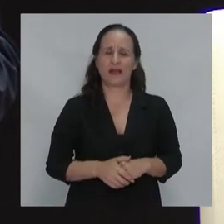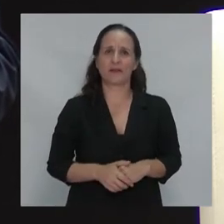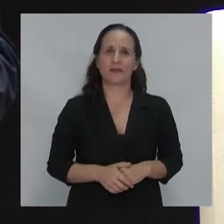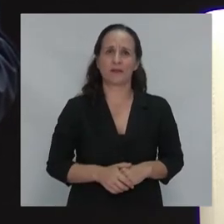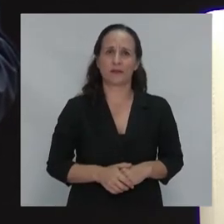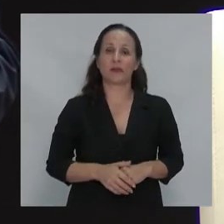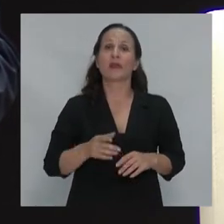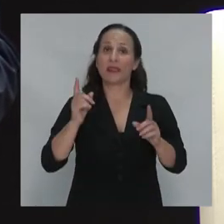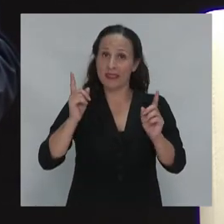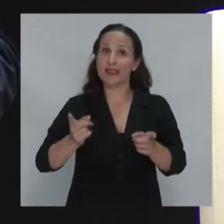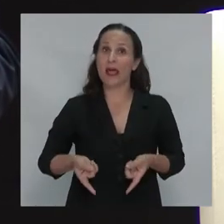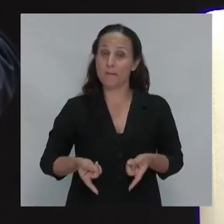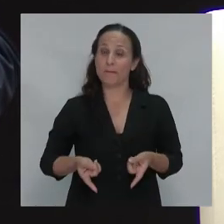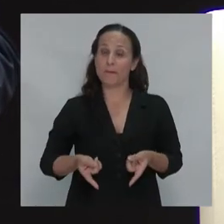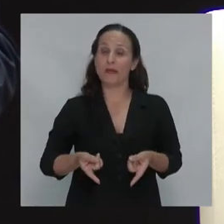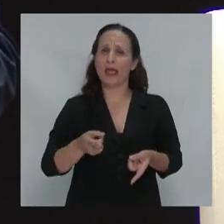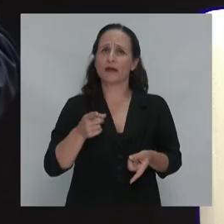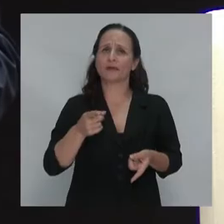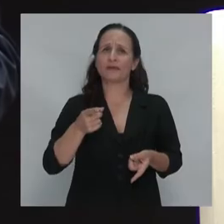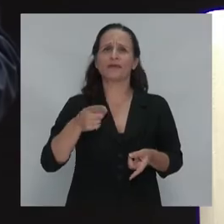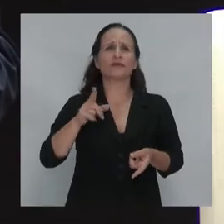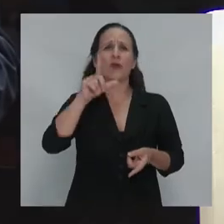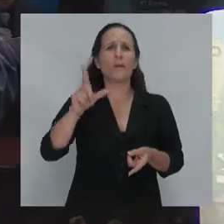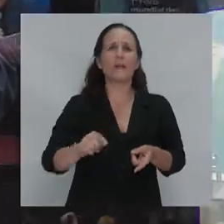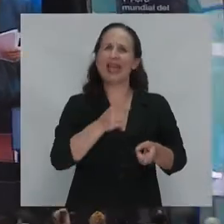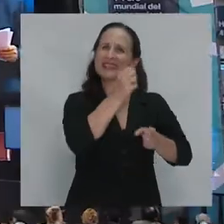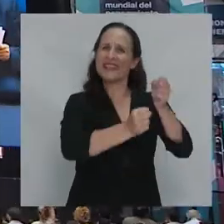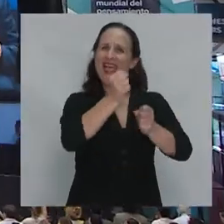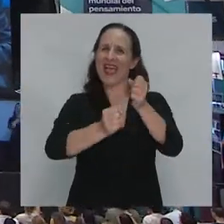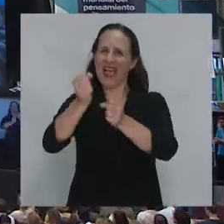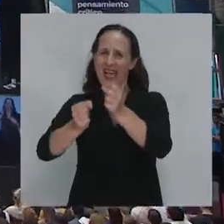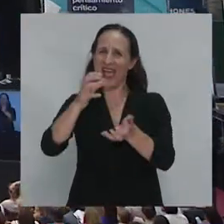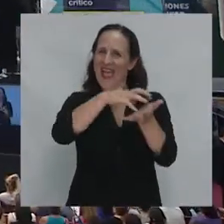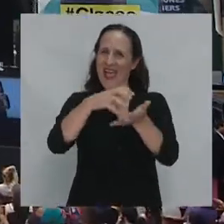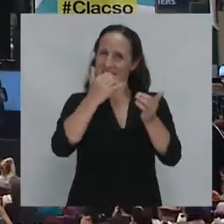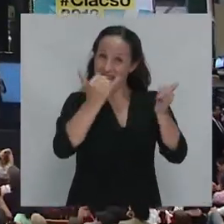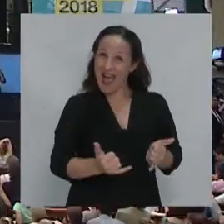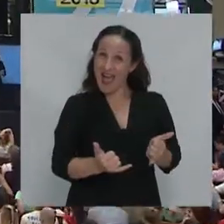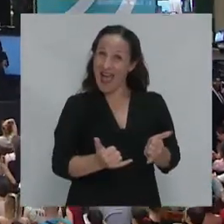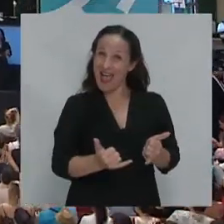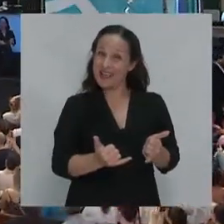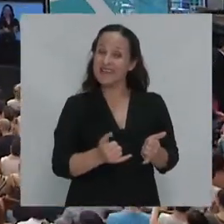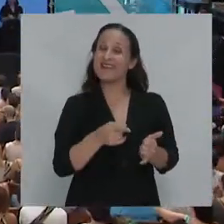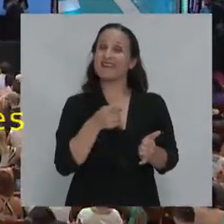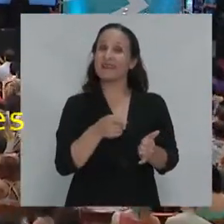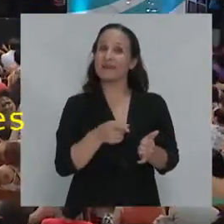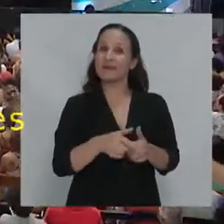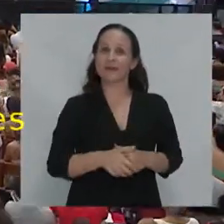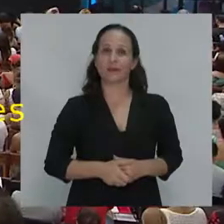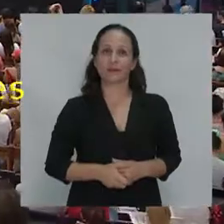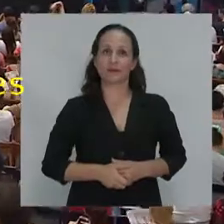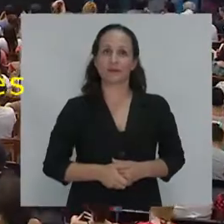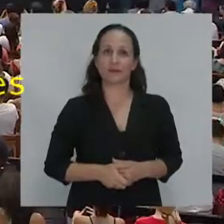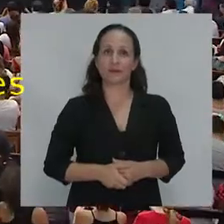be difficult for industrial countries to afford the annual 0.7% of GDP for